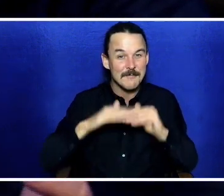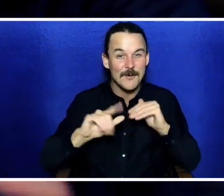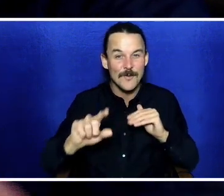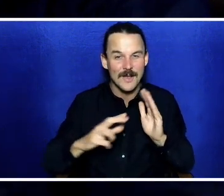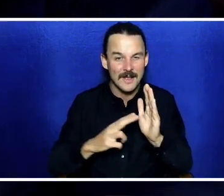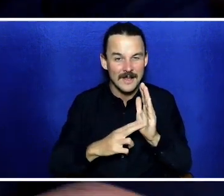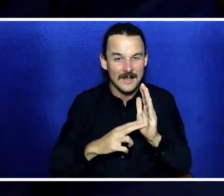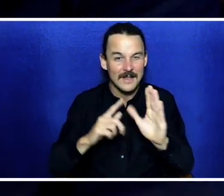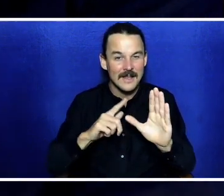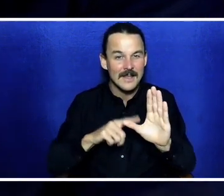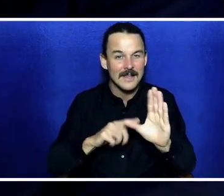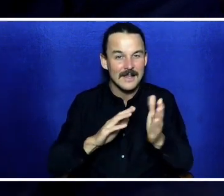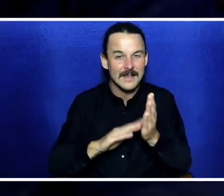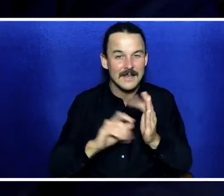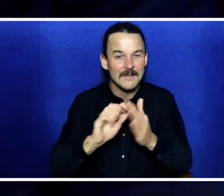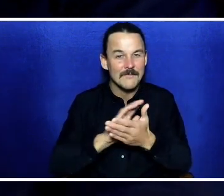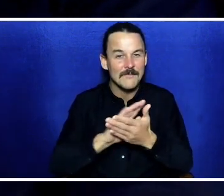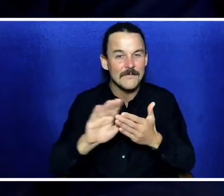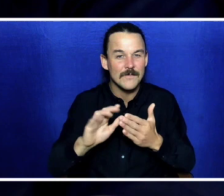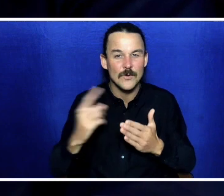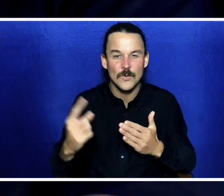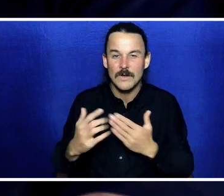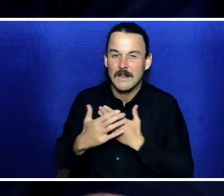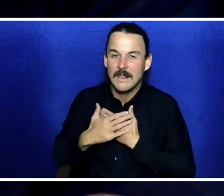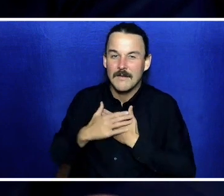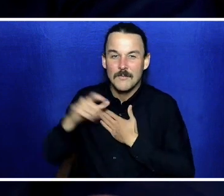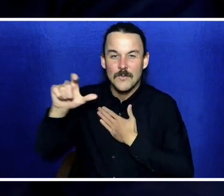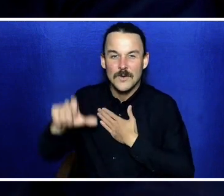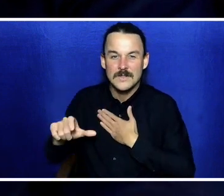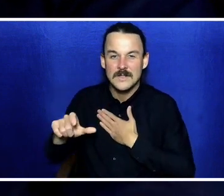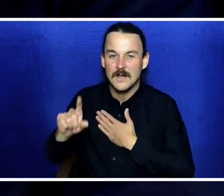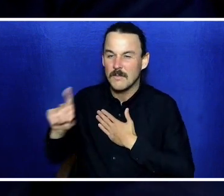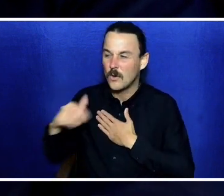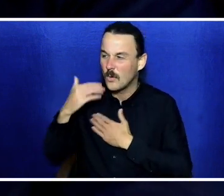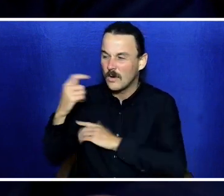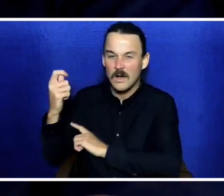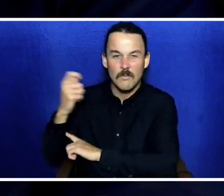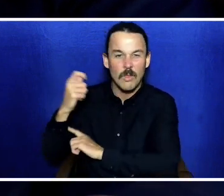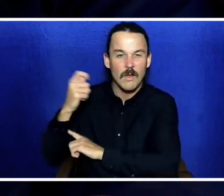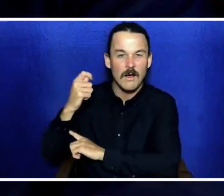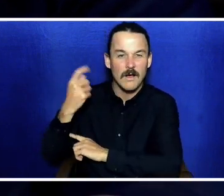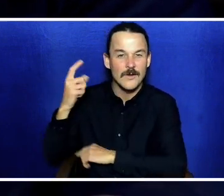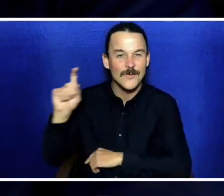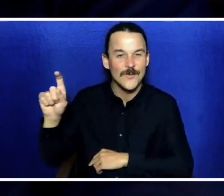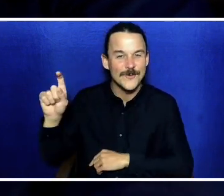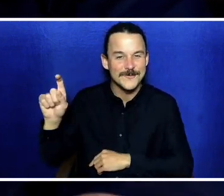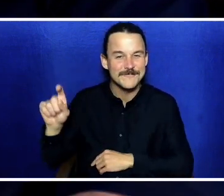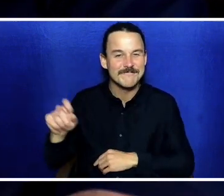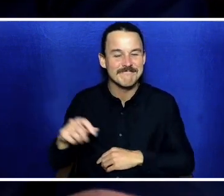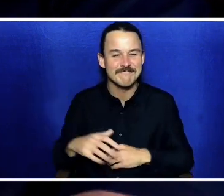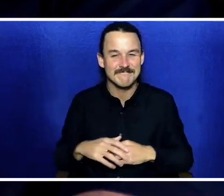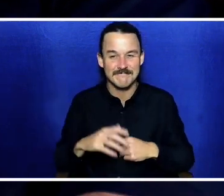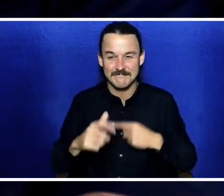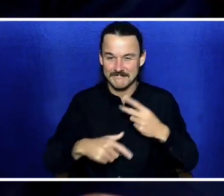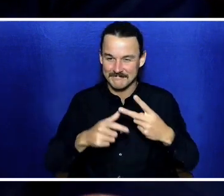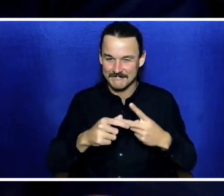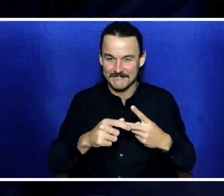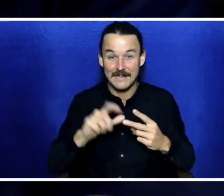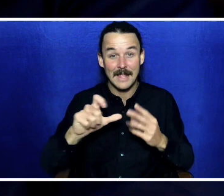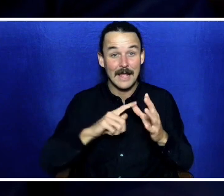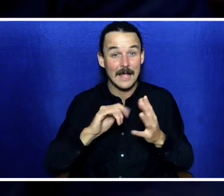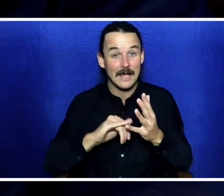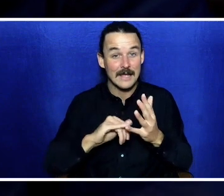image. Cassandra was one of Priam's daughter, a royal house of Troy, and suffered the